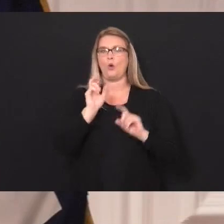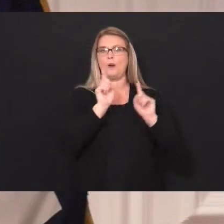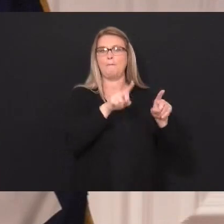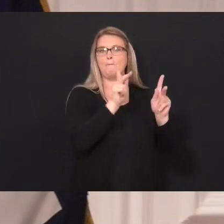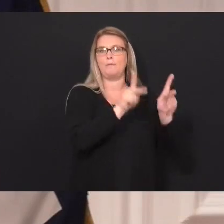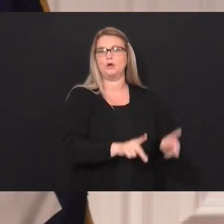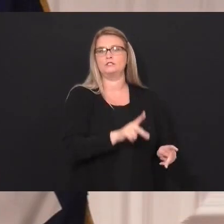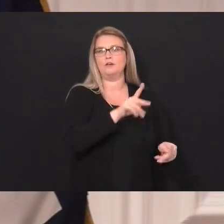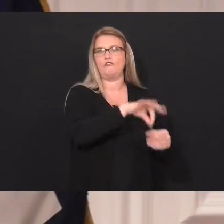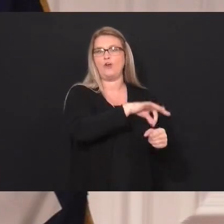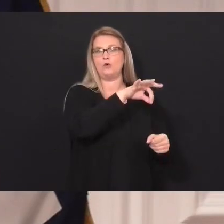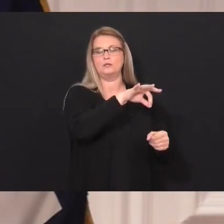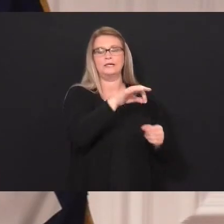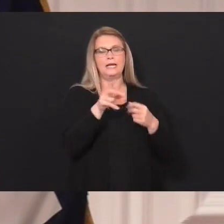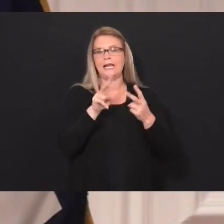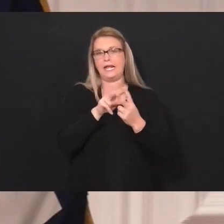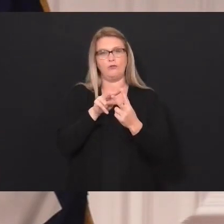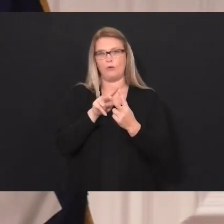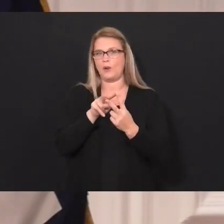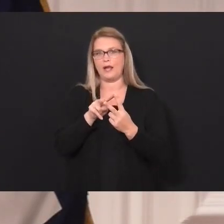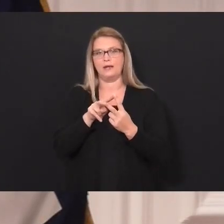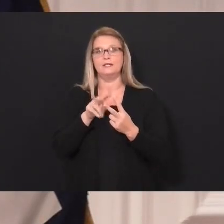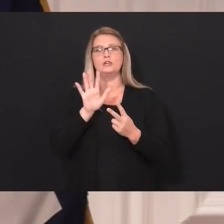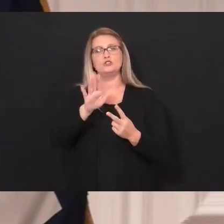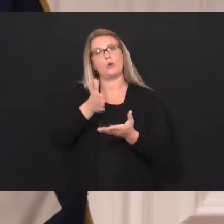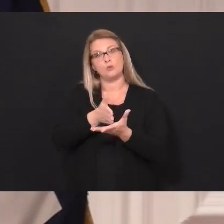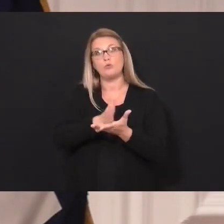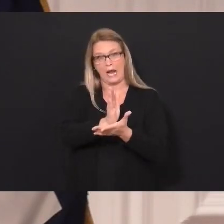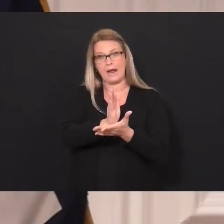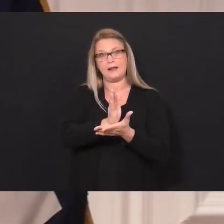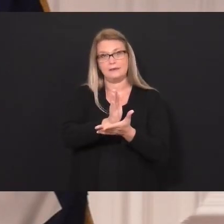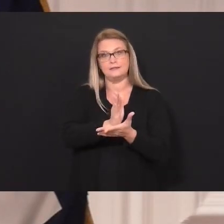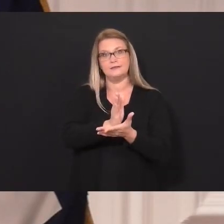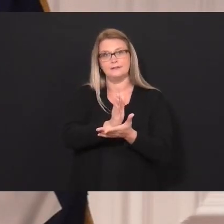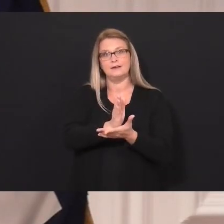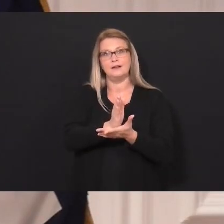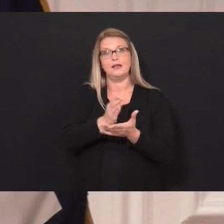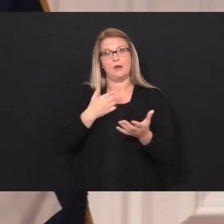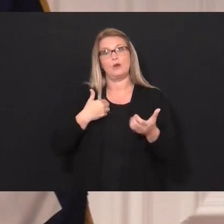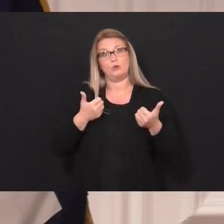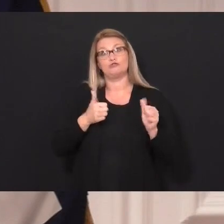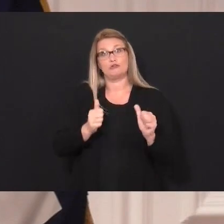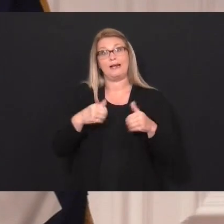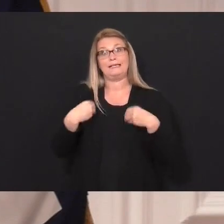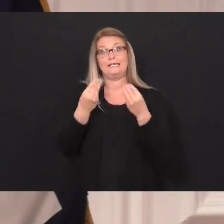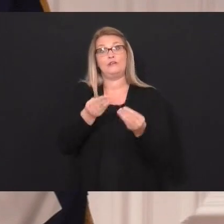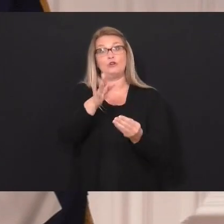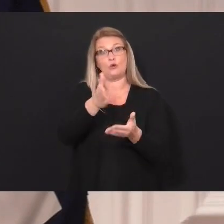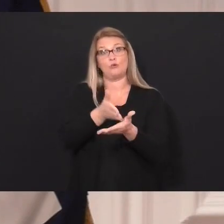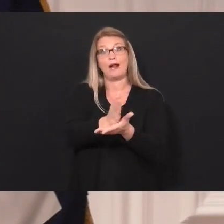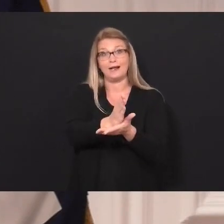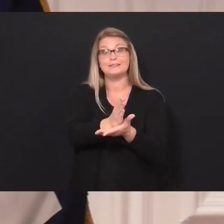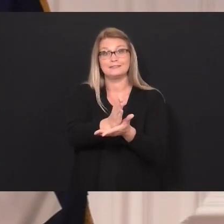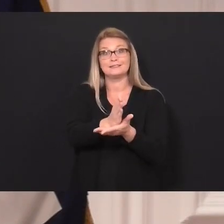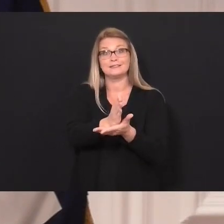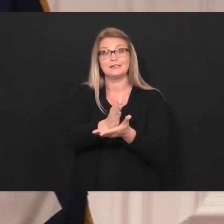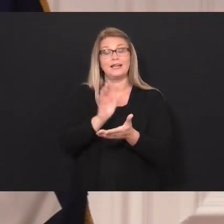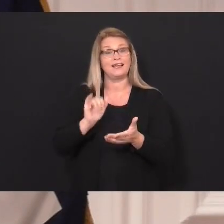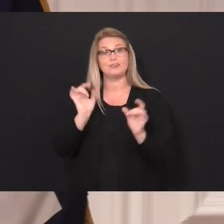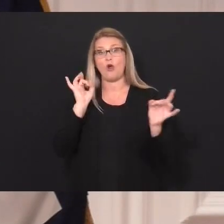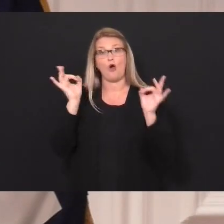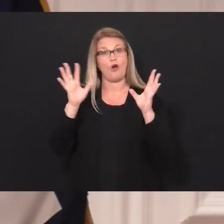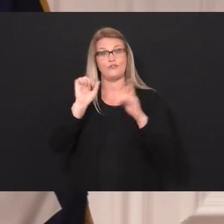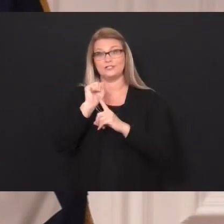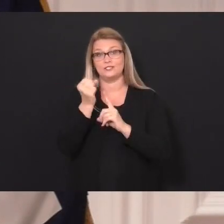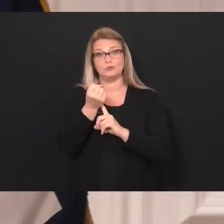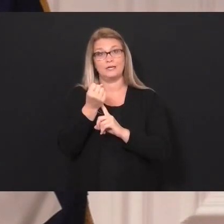to exercise that privilege that we have, and that's what we're trying to do. And with this terrible situation on our hands, we've